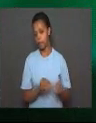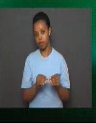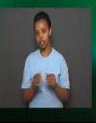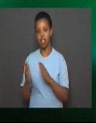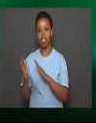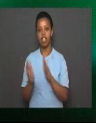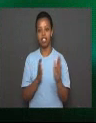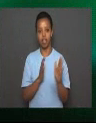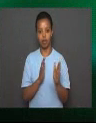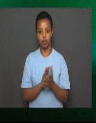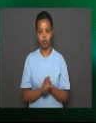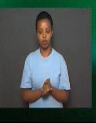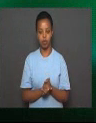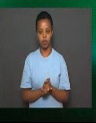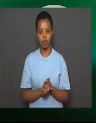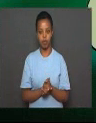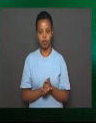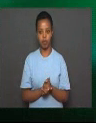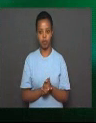Students, let's get ready.